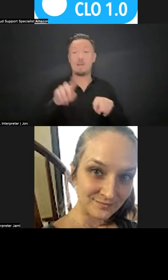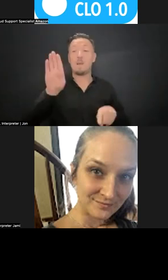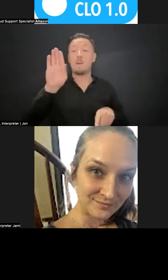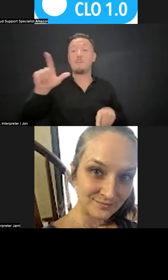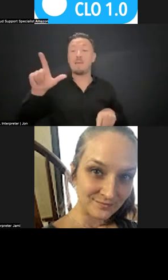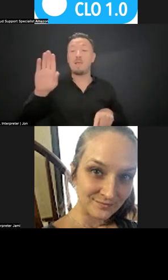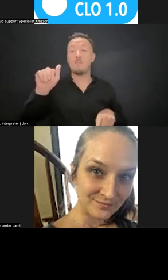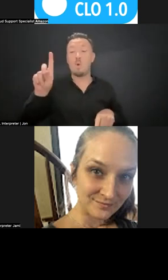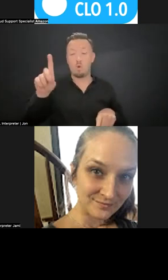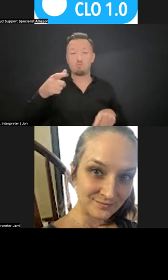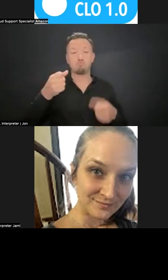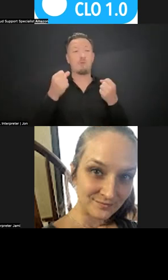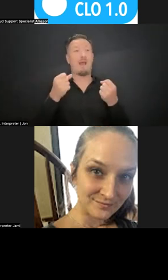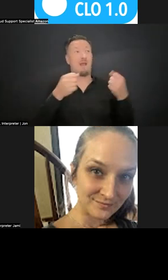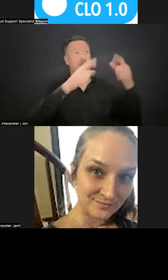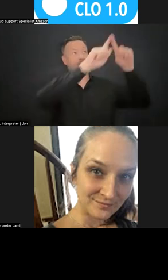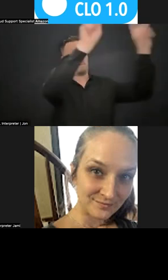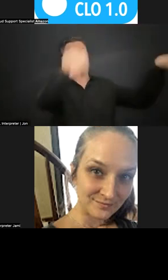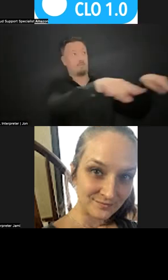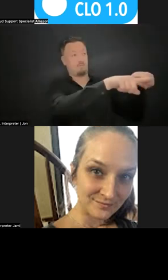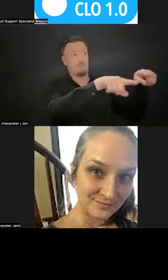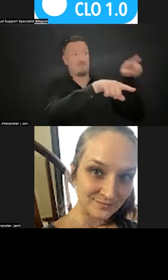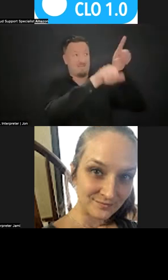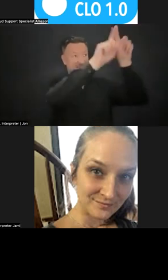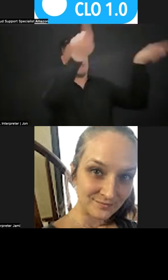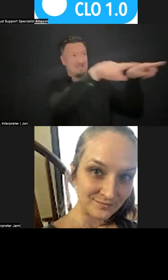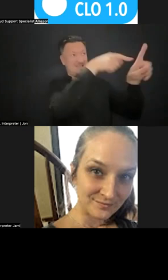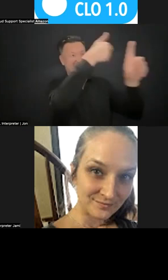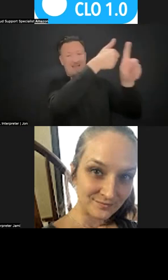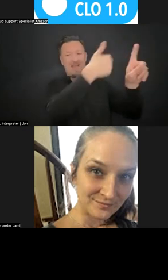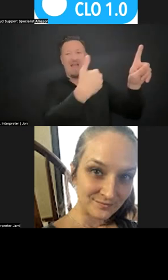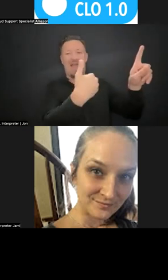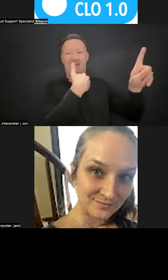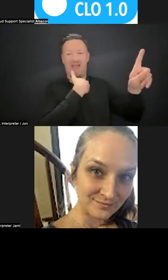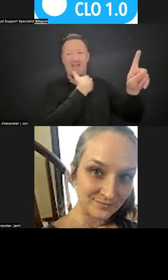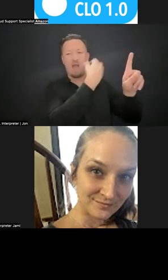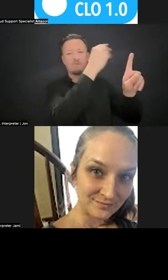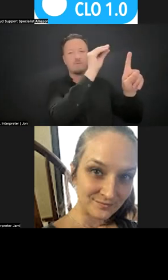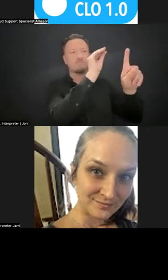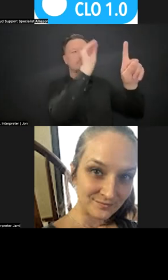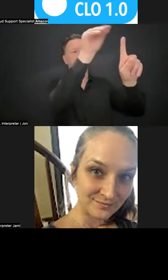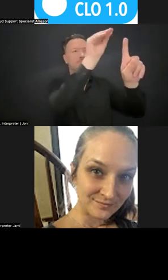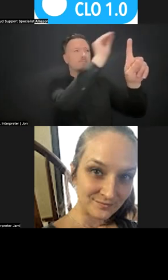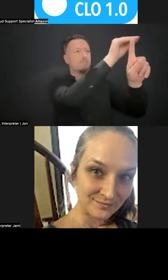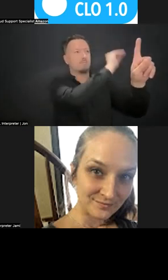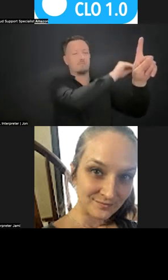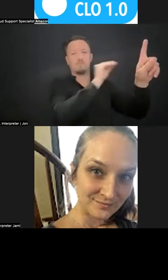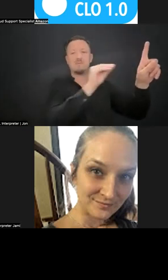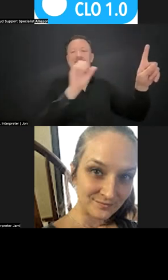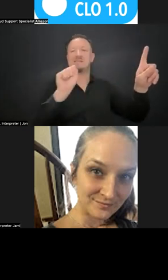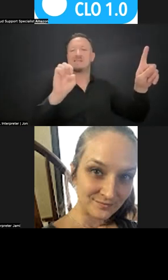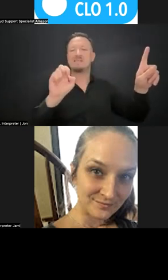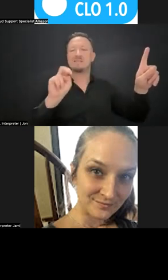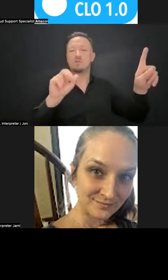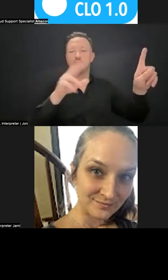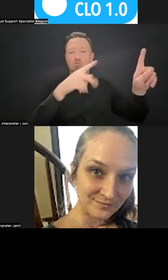and it's checking to see if you are looking at that billboard or not, and how many folks are walking by that billboard and stuff. So we can collect